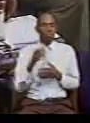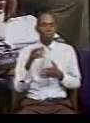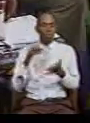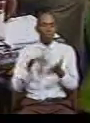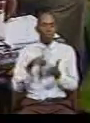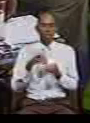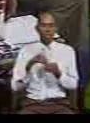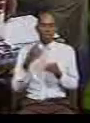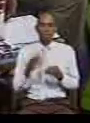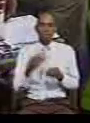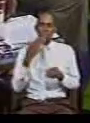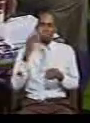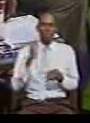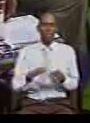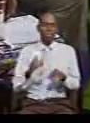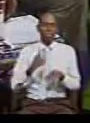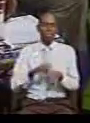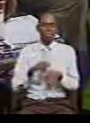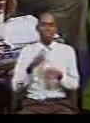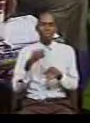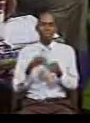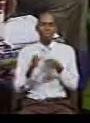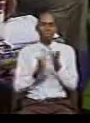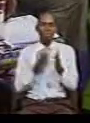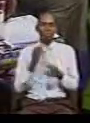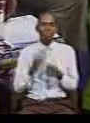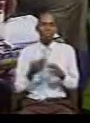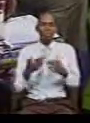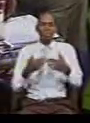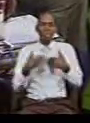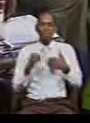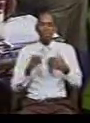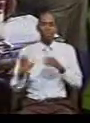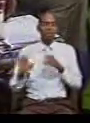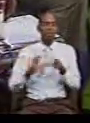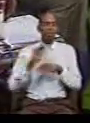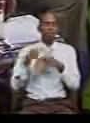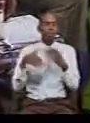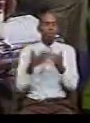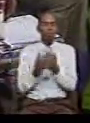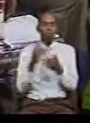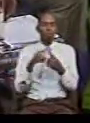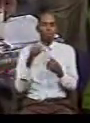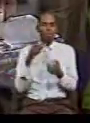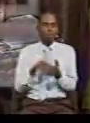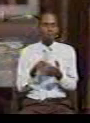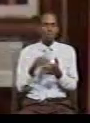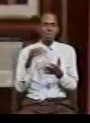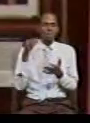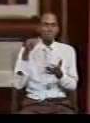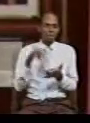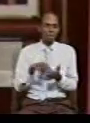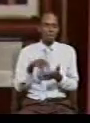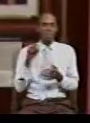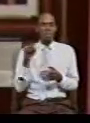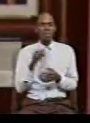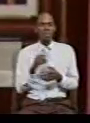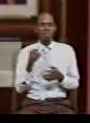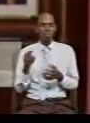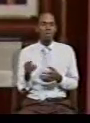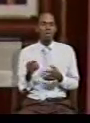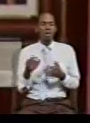day. And having done all to stand, stand therefore, having your loins